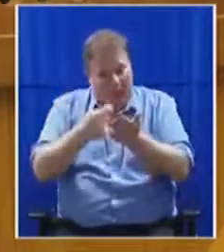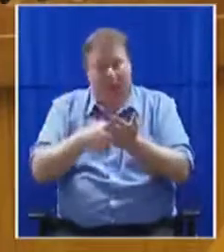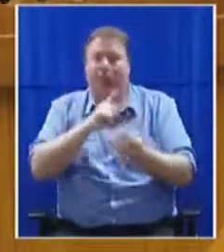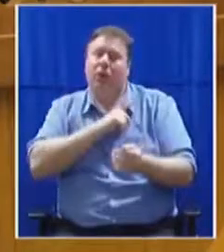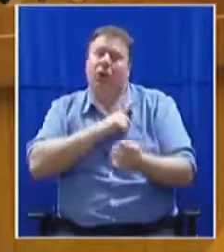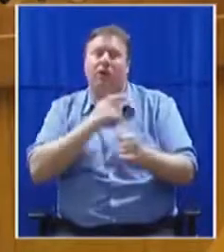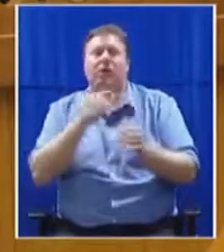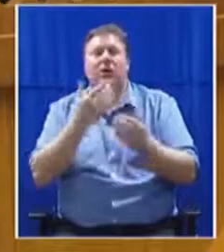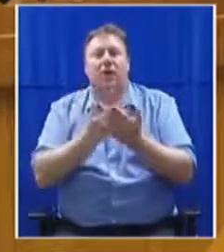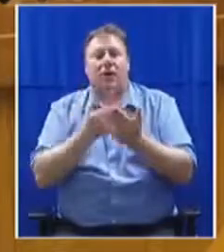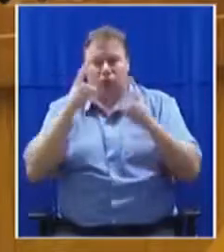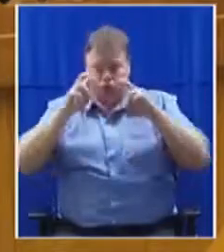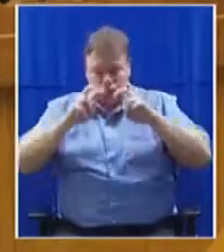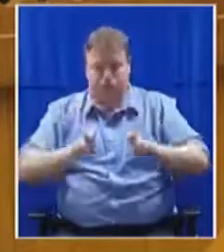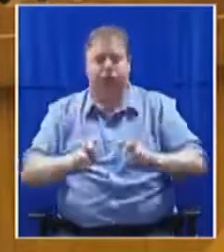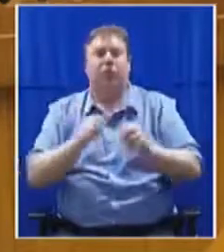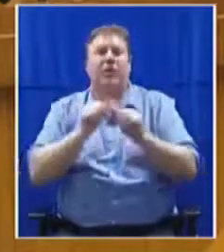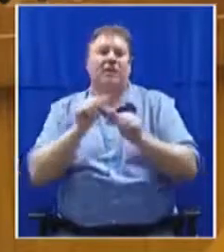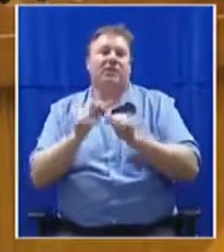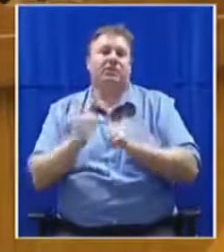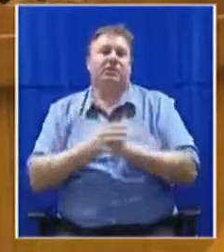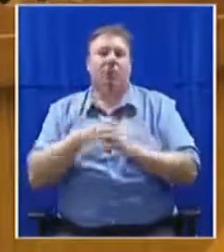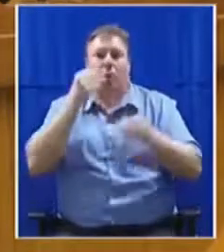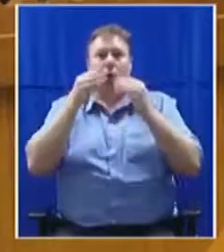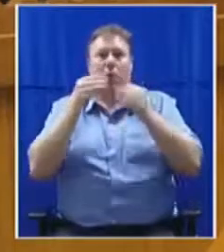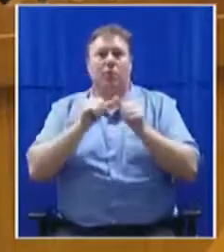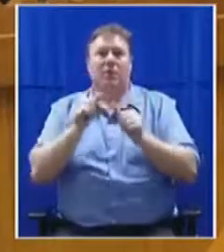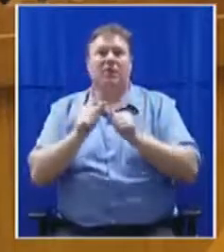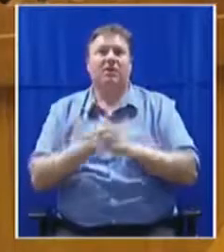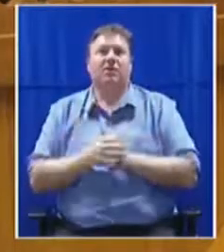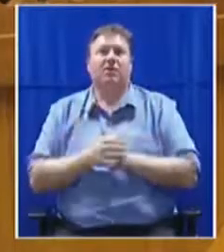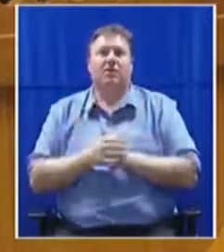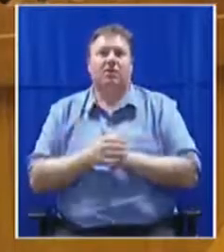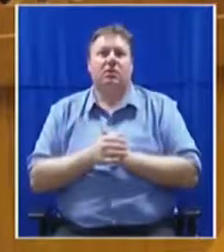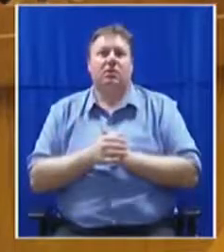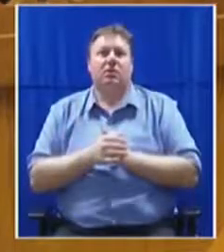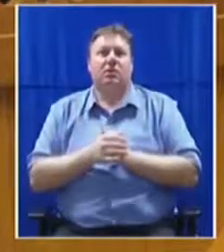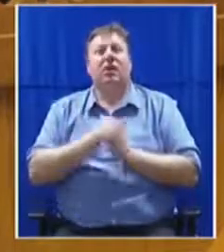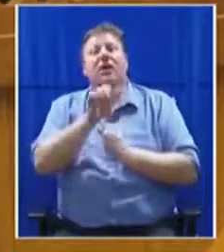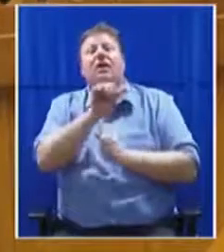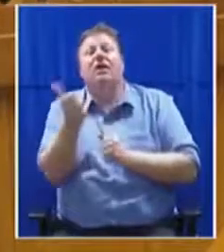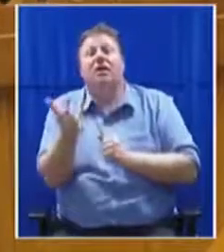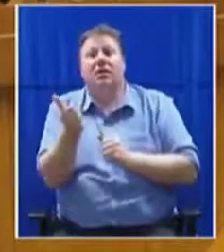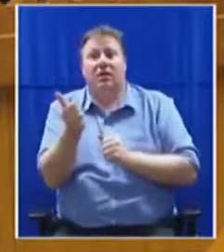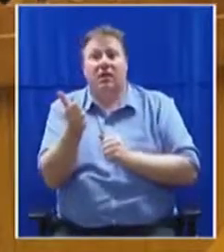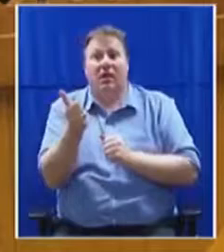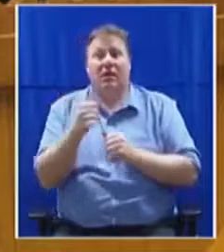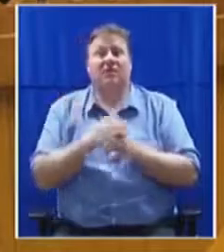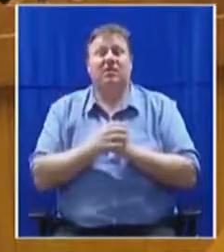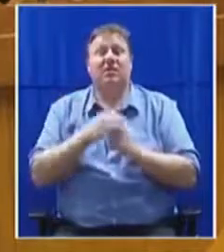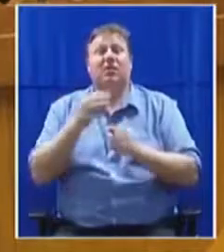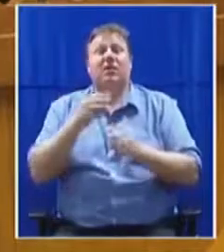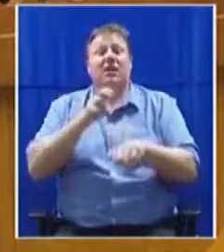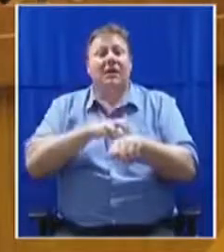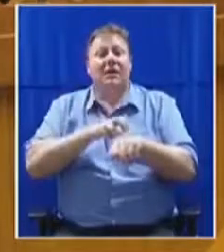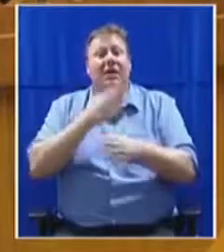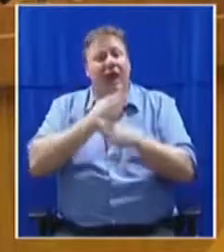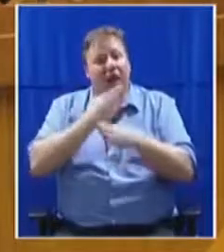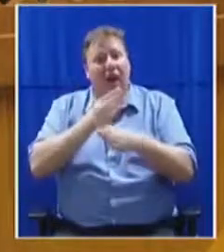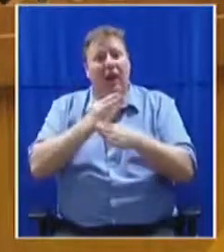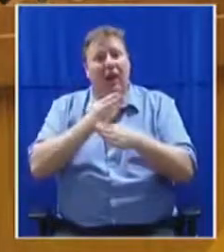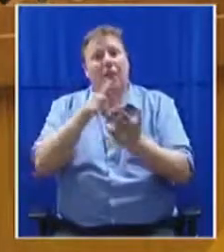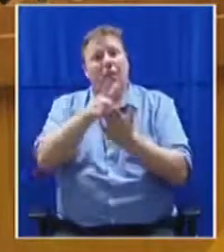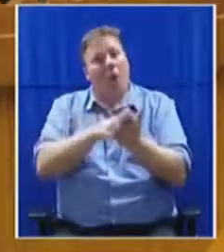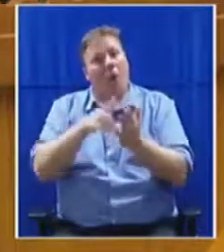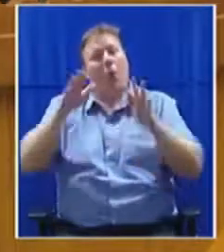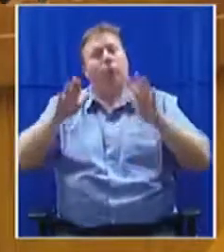South Africans, when it comes to declaring South Africa open for business, the first thing we must do is relax the labor legislation to create an environment in